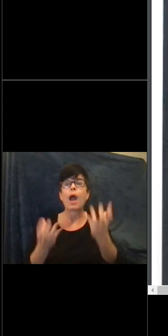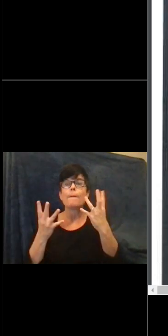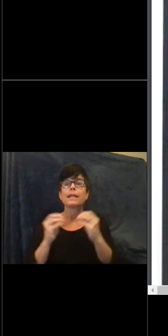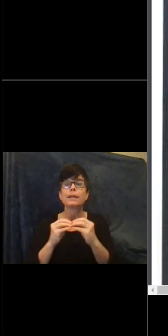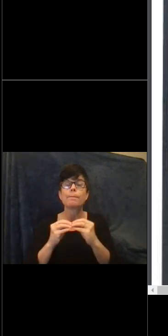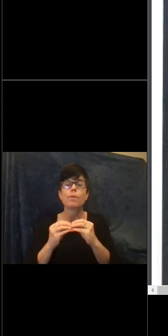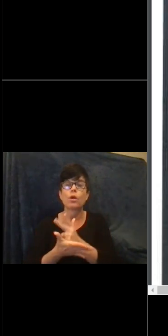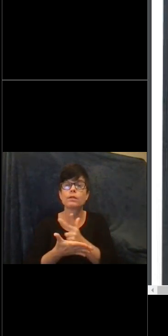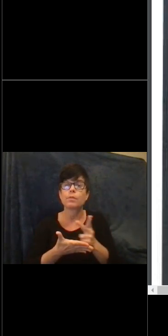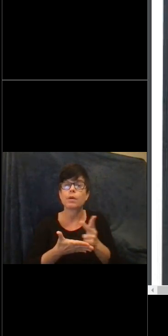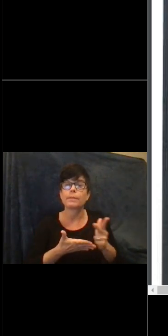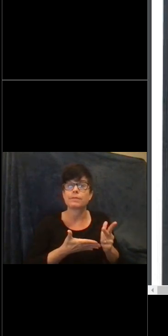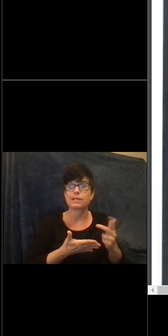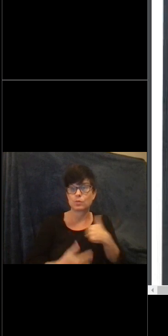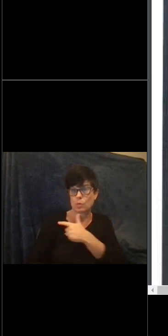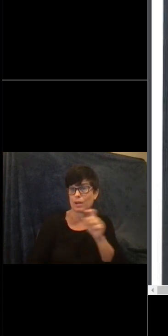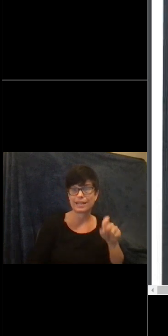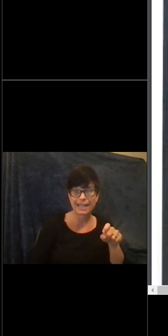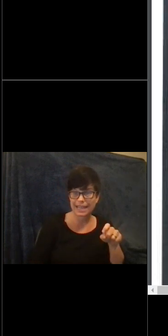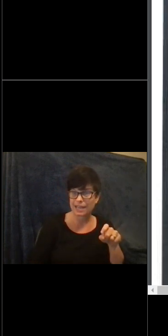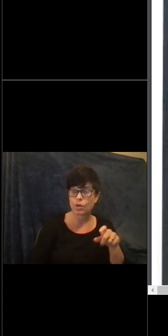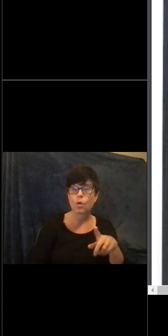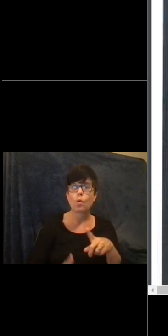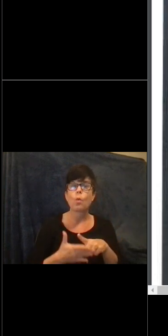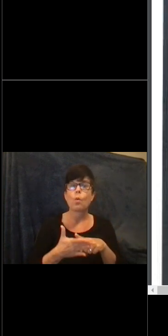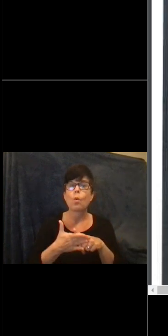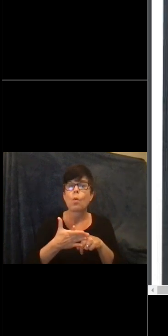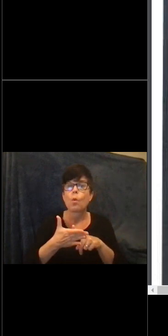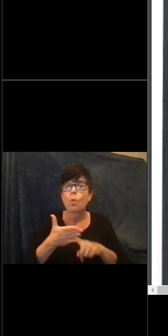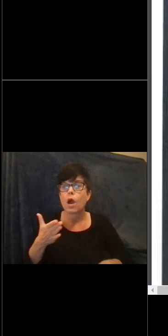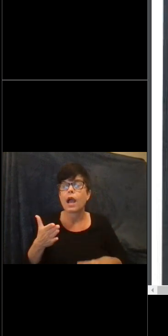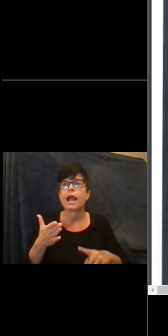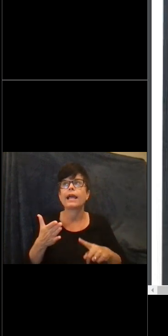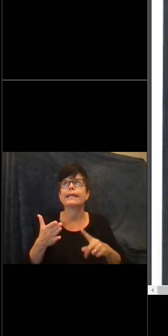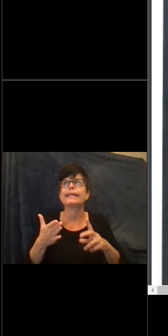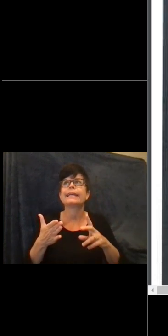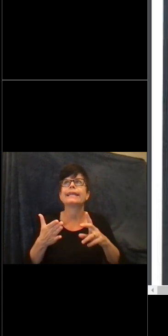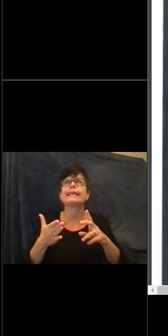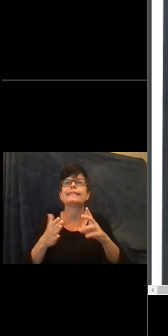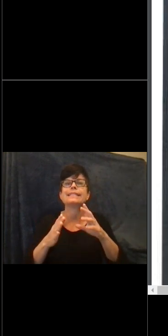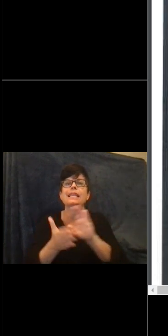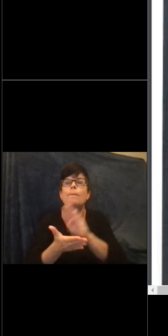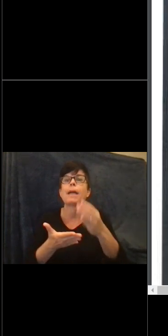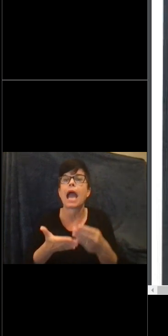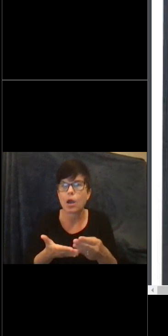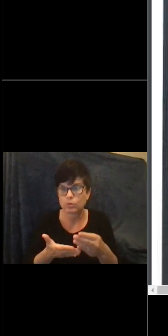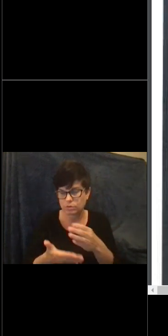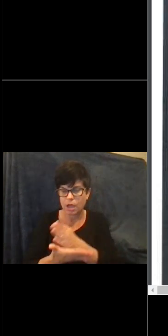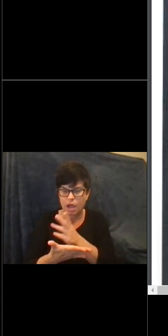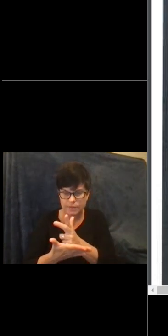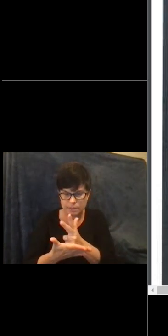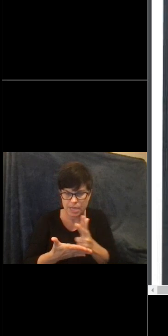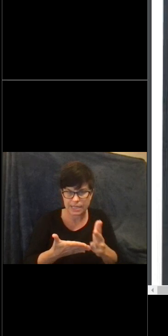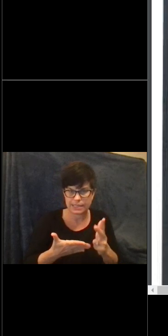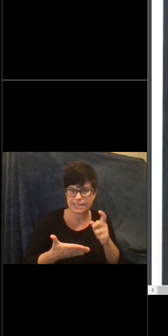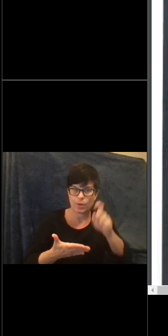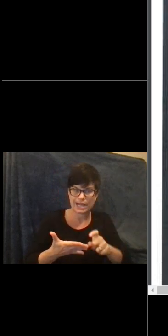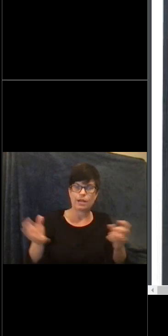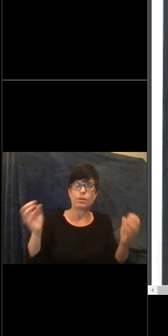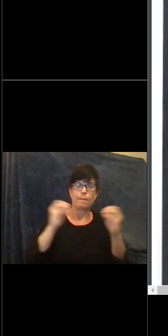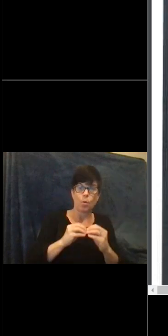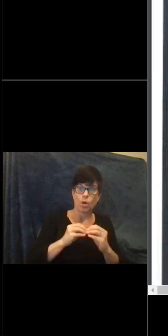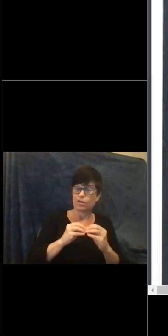to know that number. What exactly is the public deficiency? So we can kind of have a sense of that and what to target. I'm not even